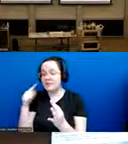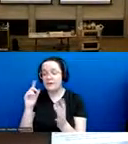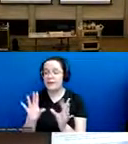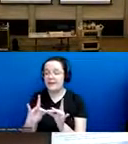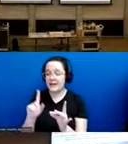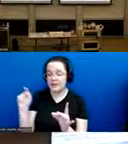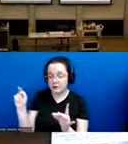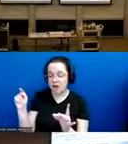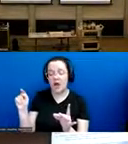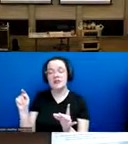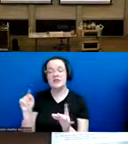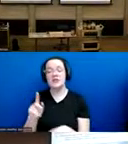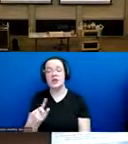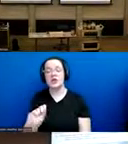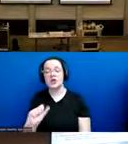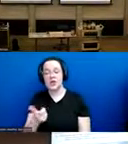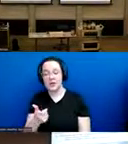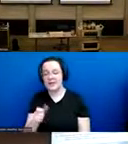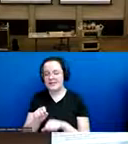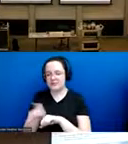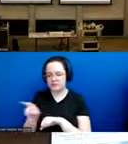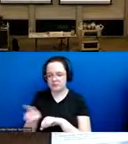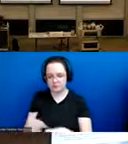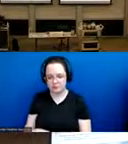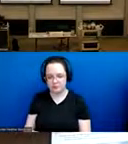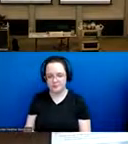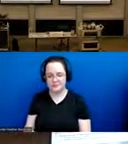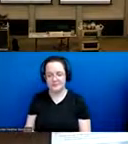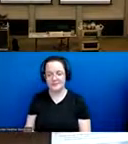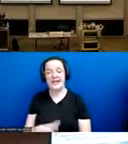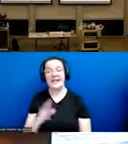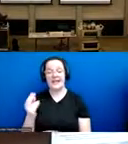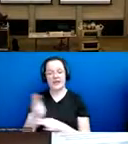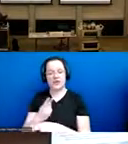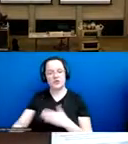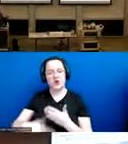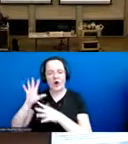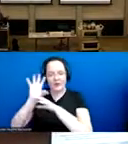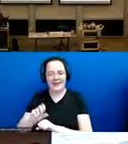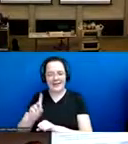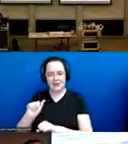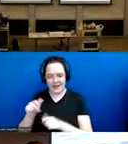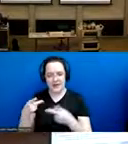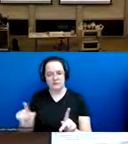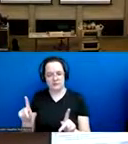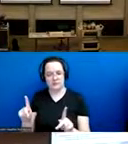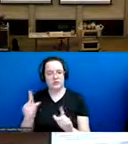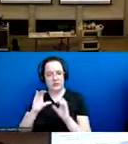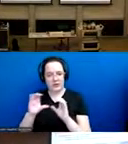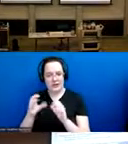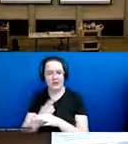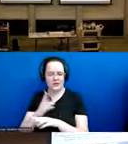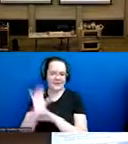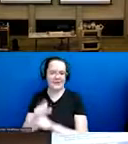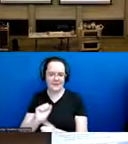qubits, and to use all these classical data that allows this communication using the classical data, right?